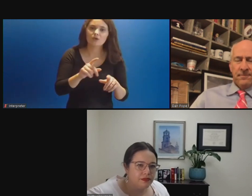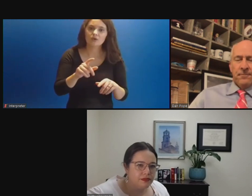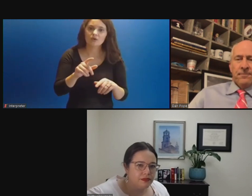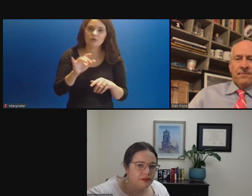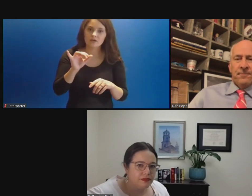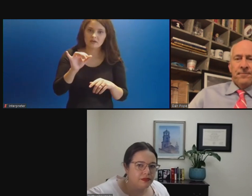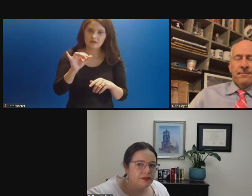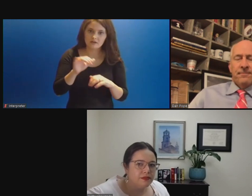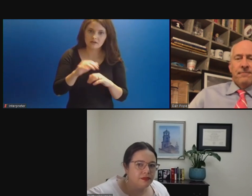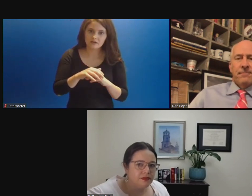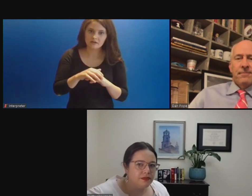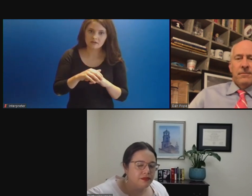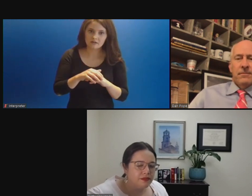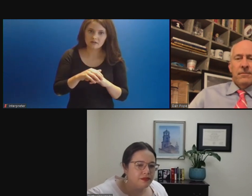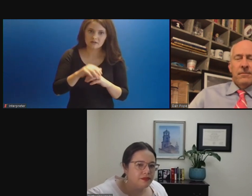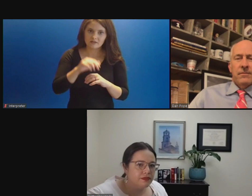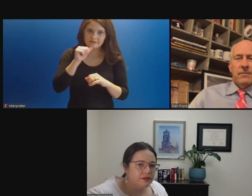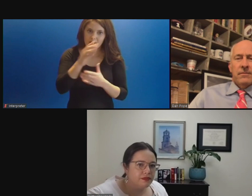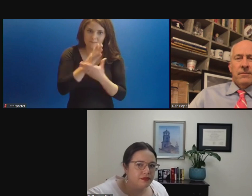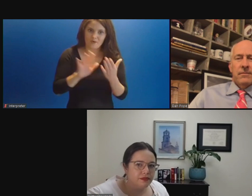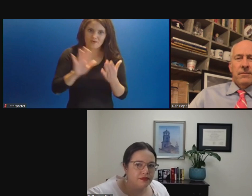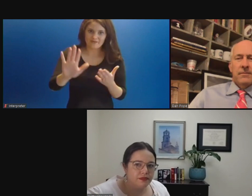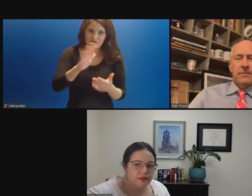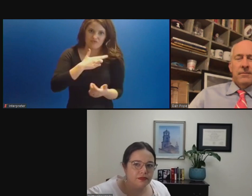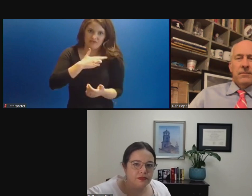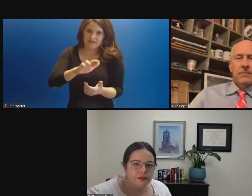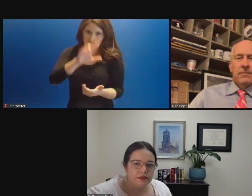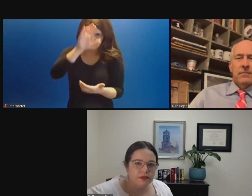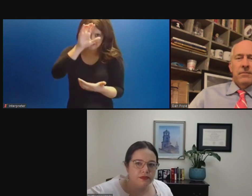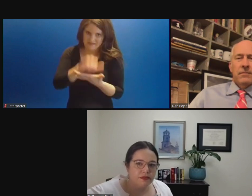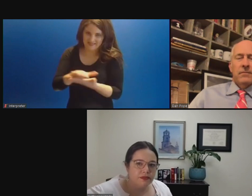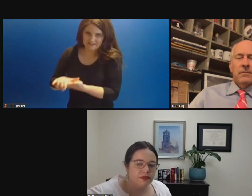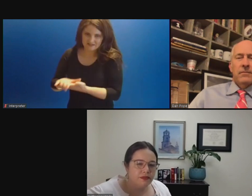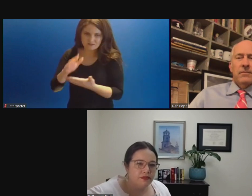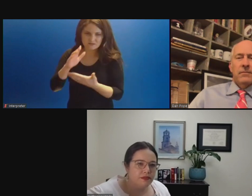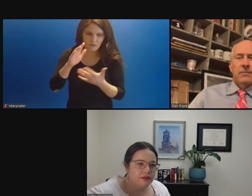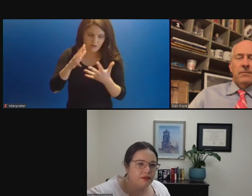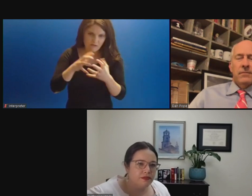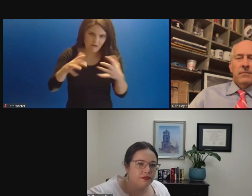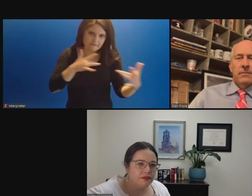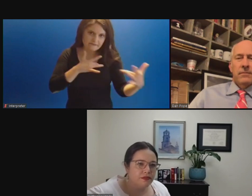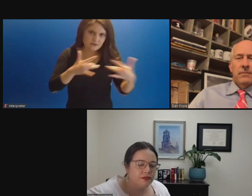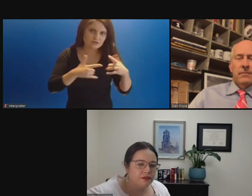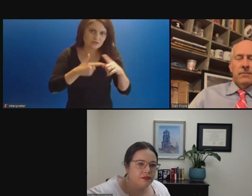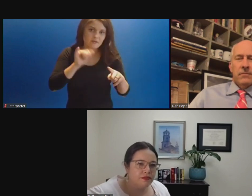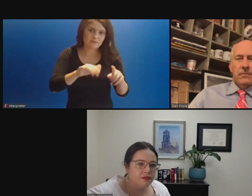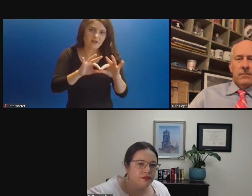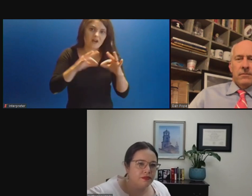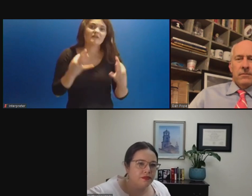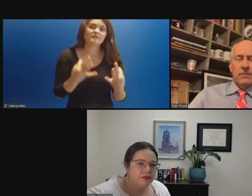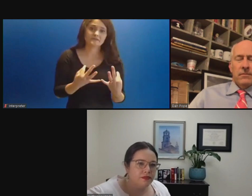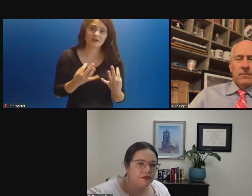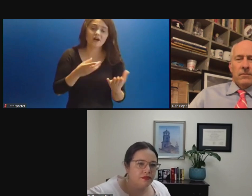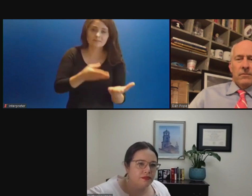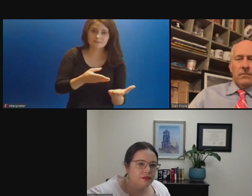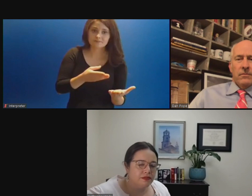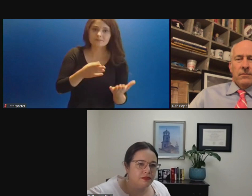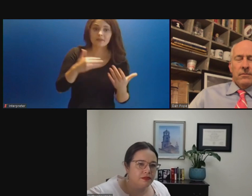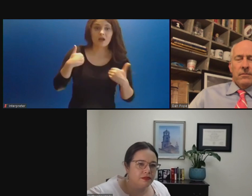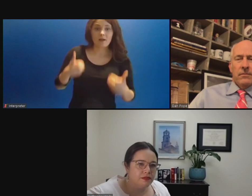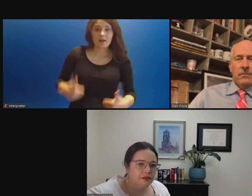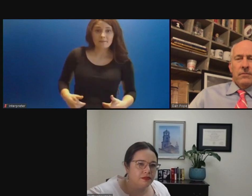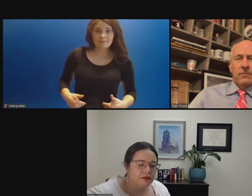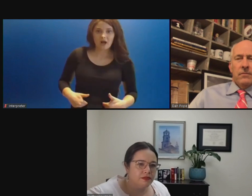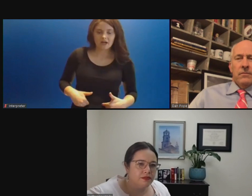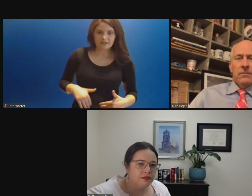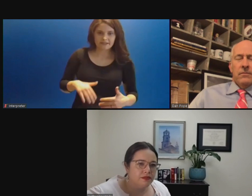their religious beliefs. So there's a lot of concern about that from this family. And right now the body is in